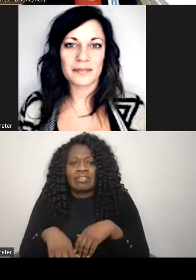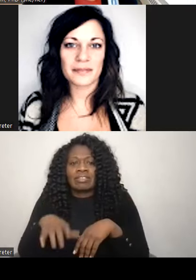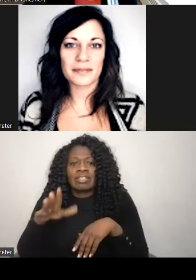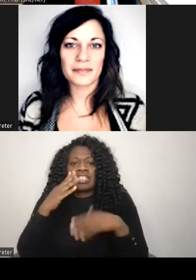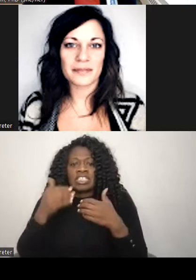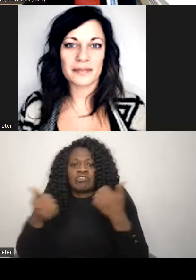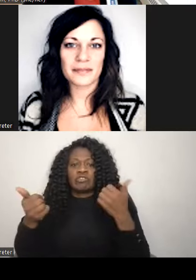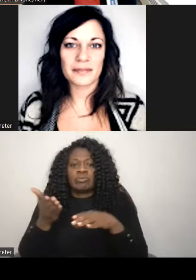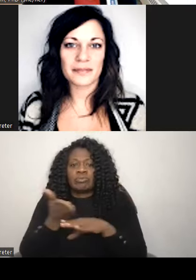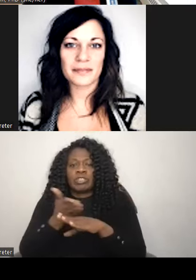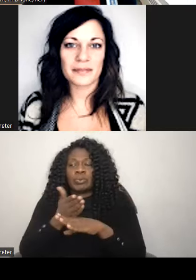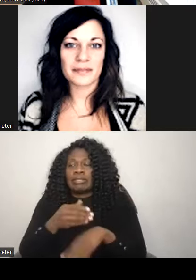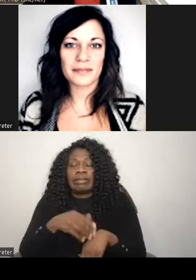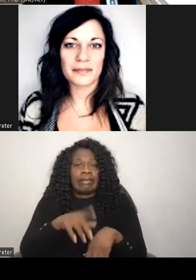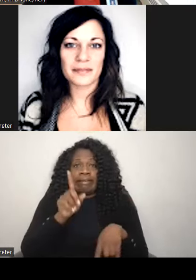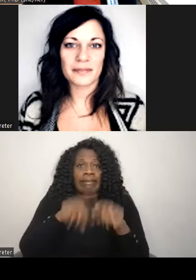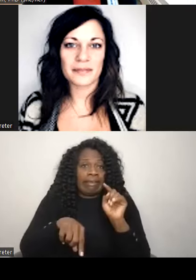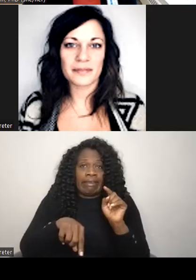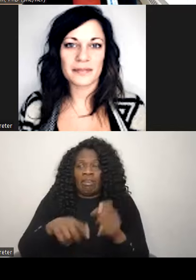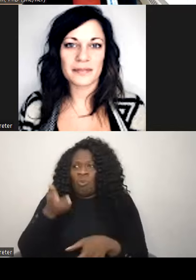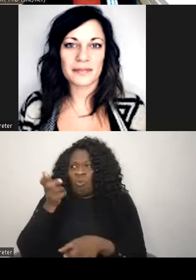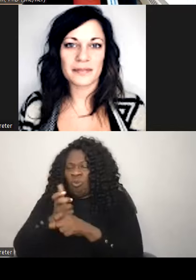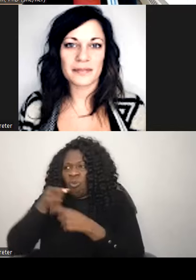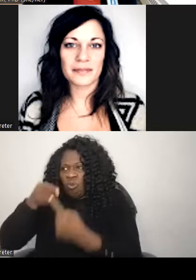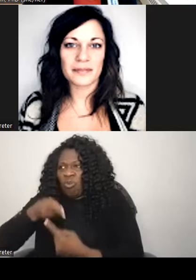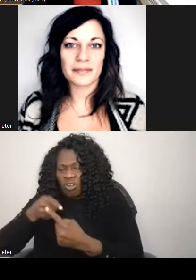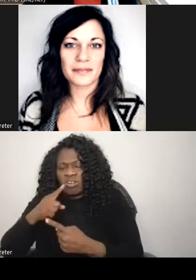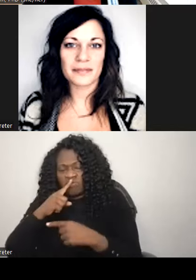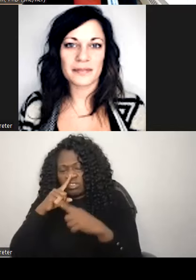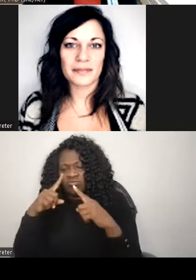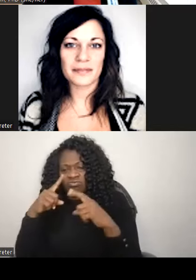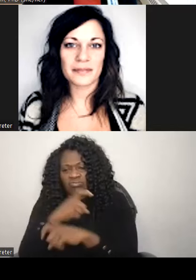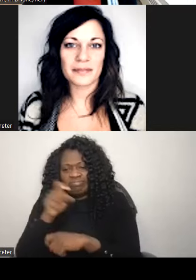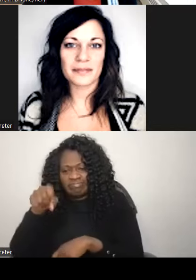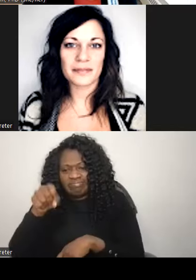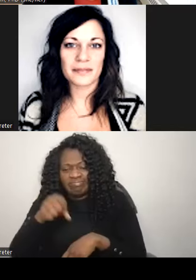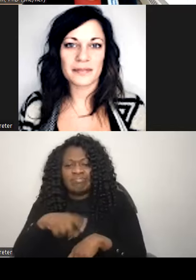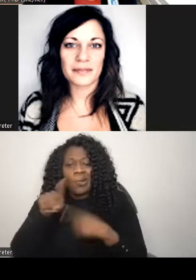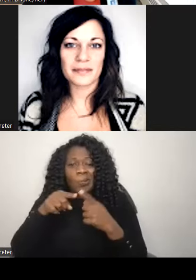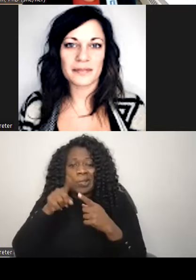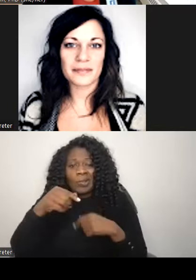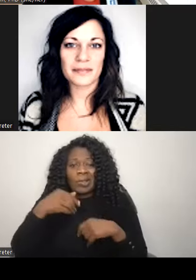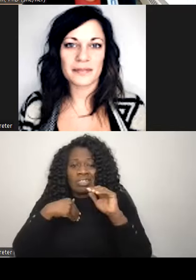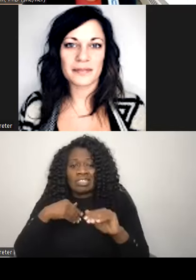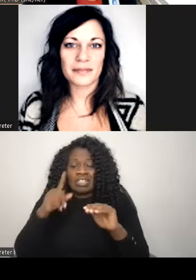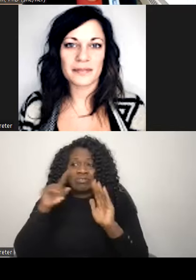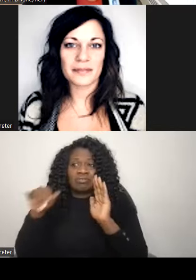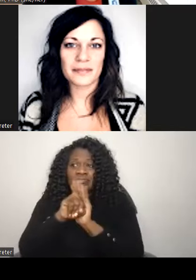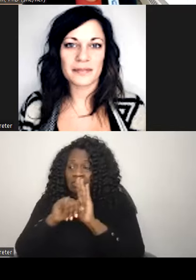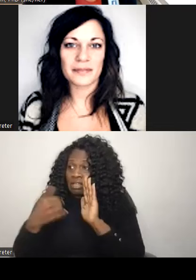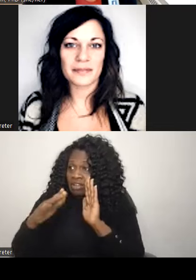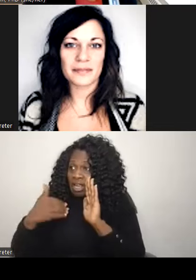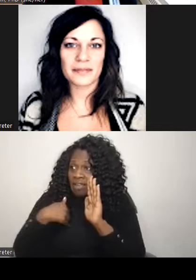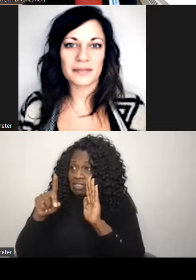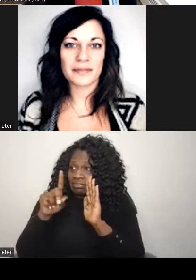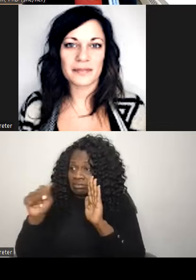Differentiating between can't do and hard to do. This is a really tricky one, because when you have a child who's been identified as having a